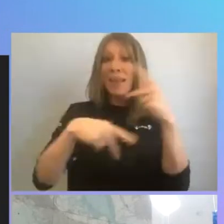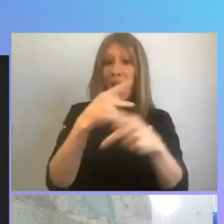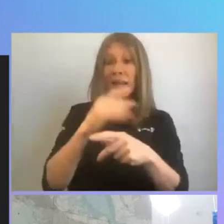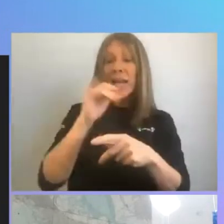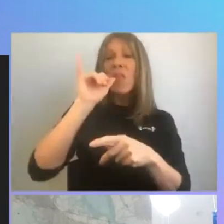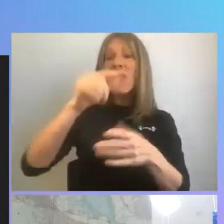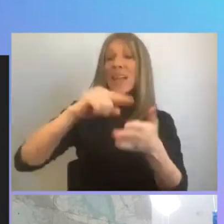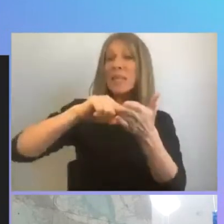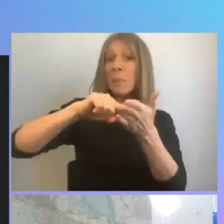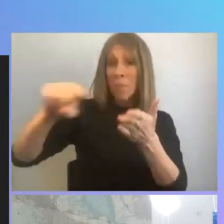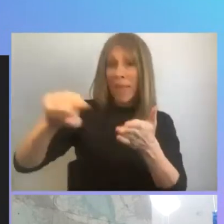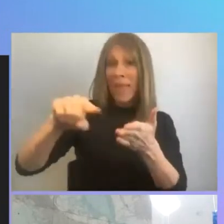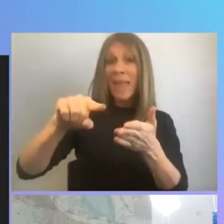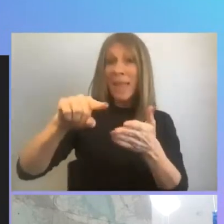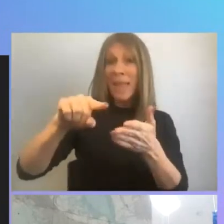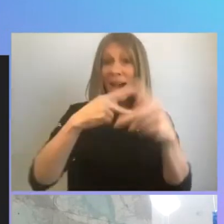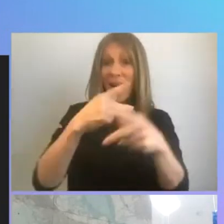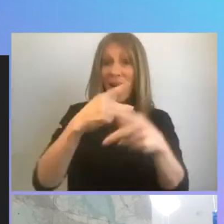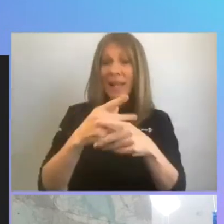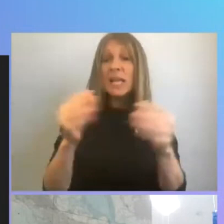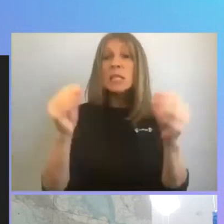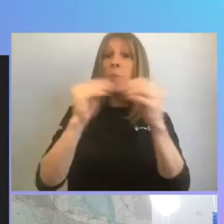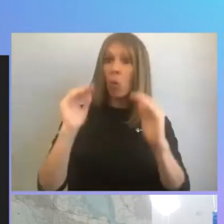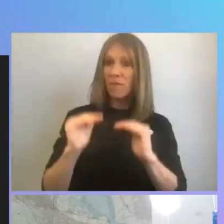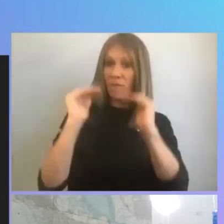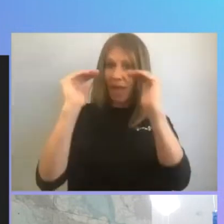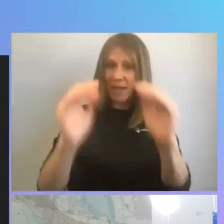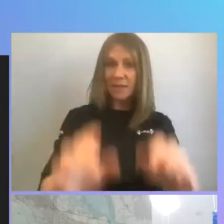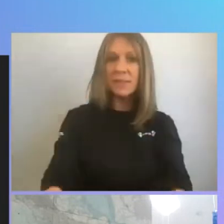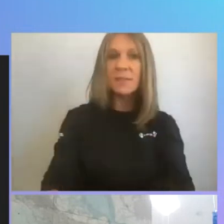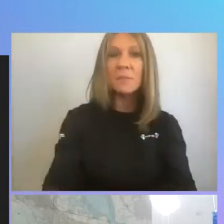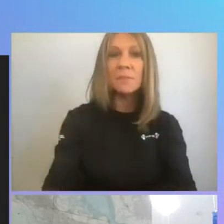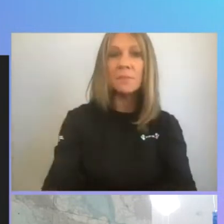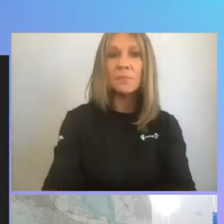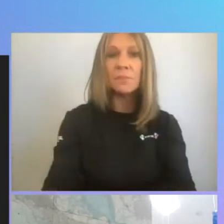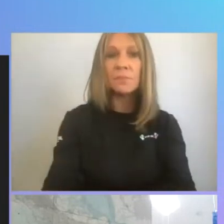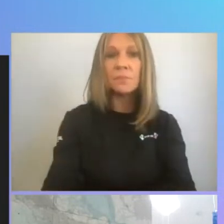paid version, which is more advanced.